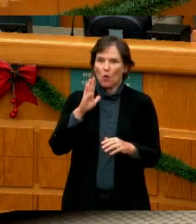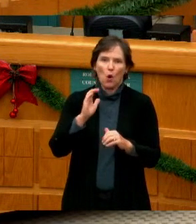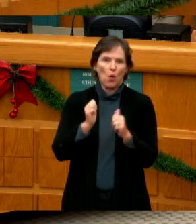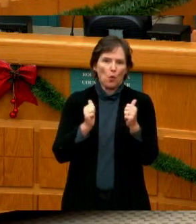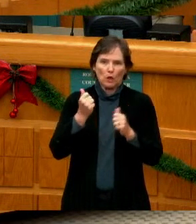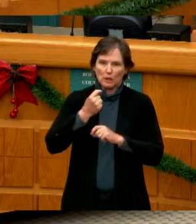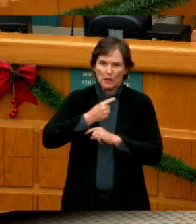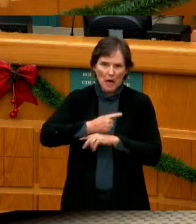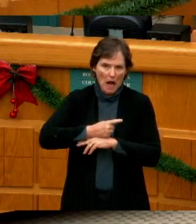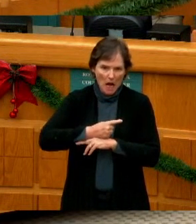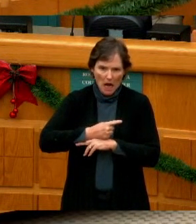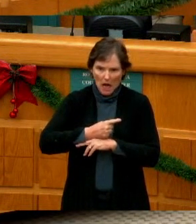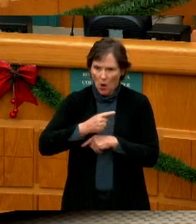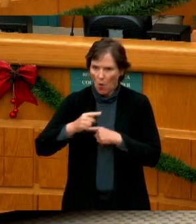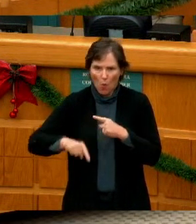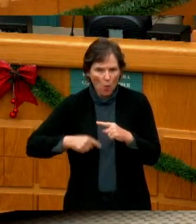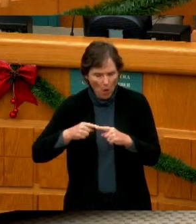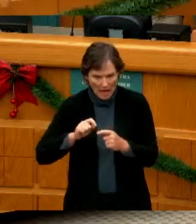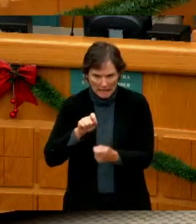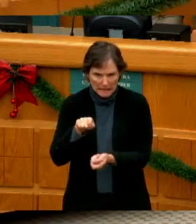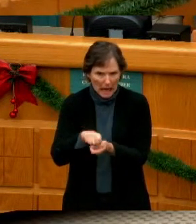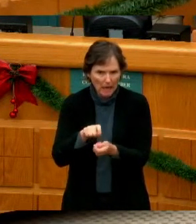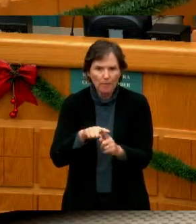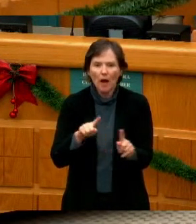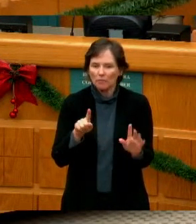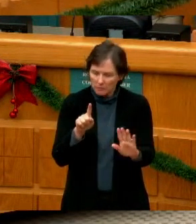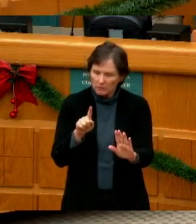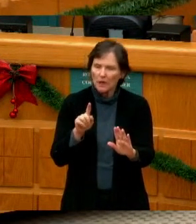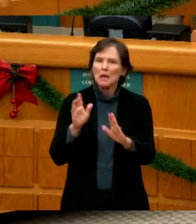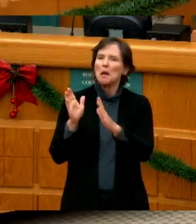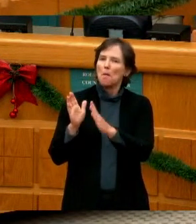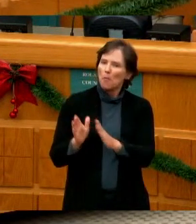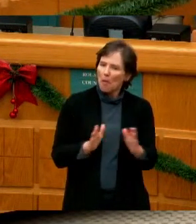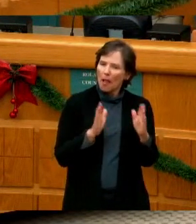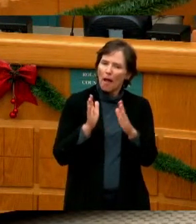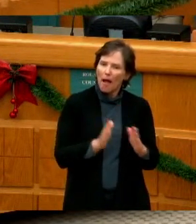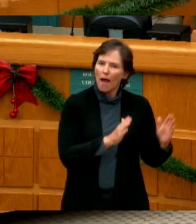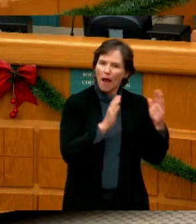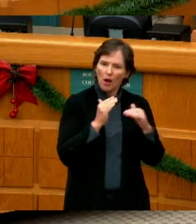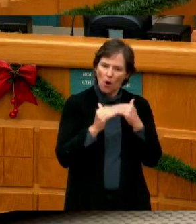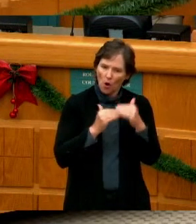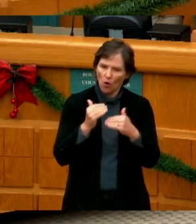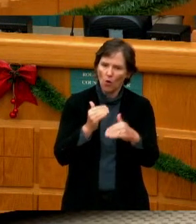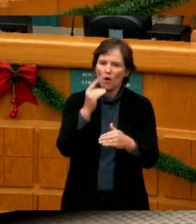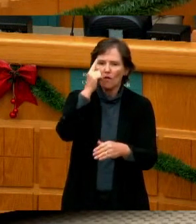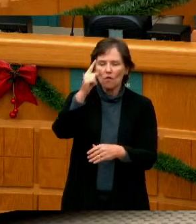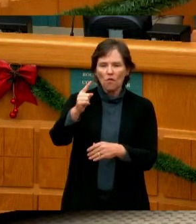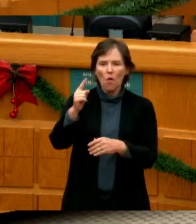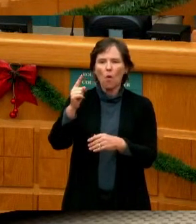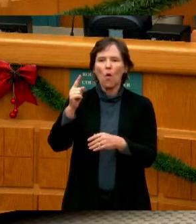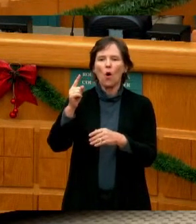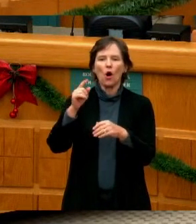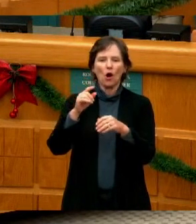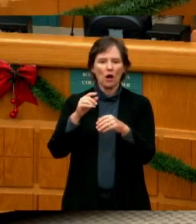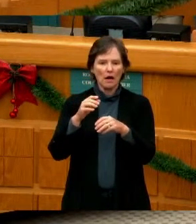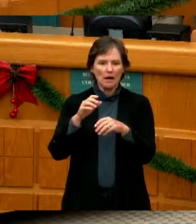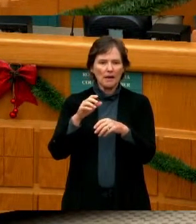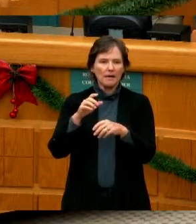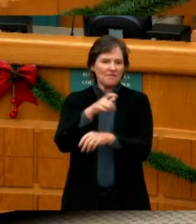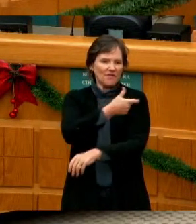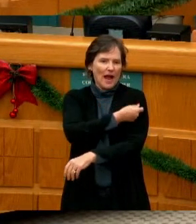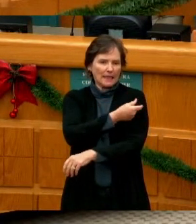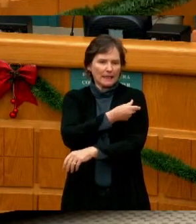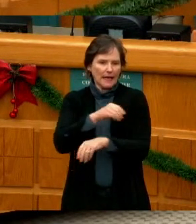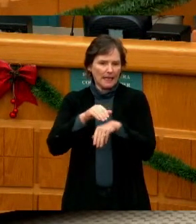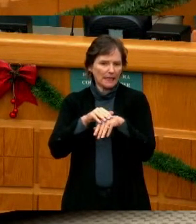how shortly that is, but the plans are being made for the distribution and for the